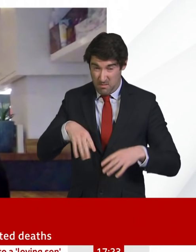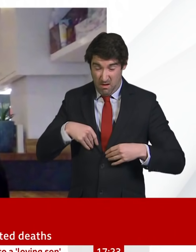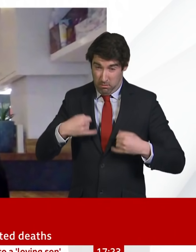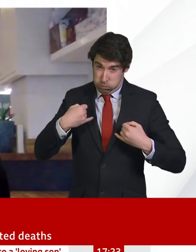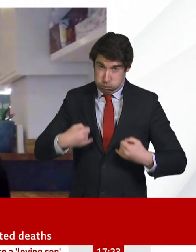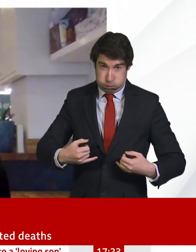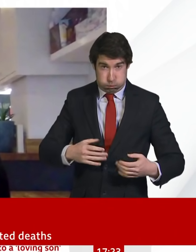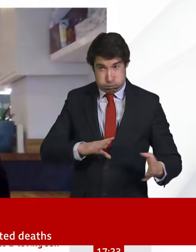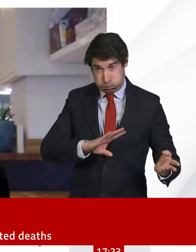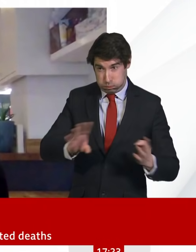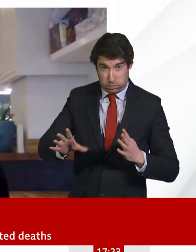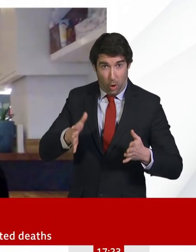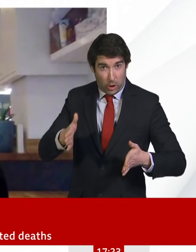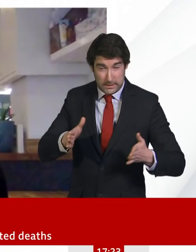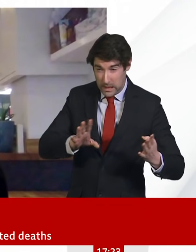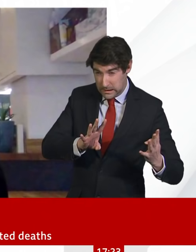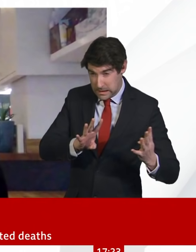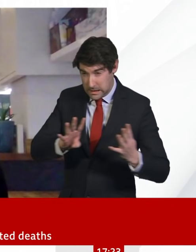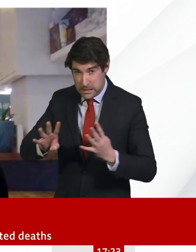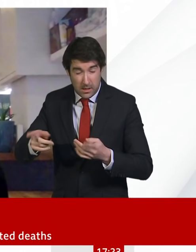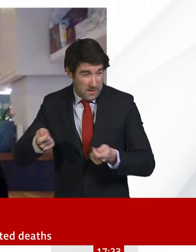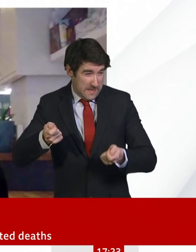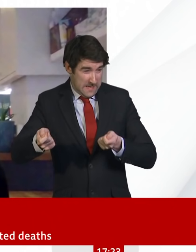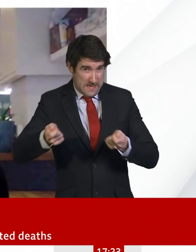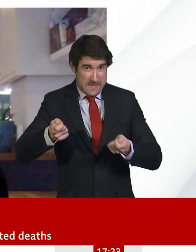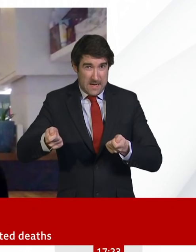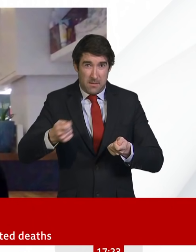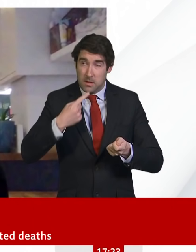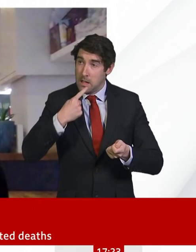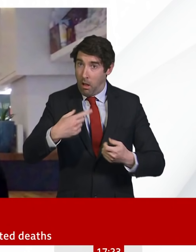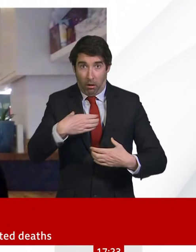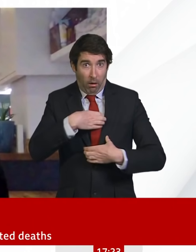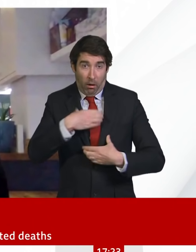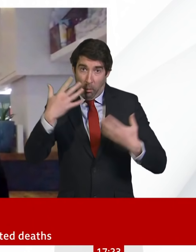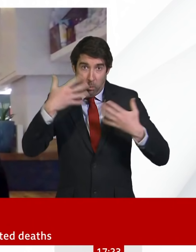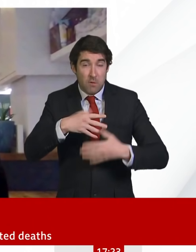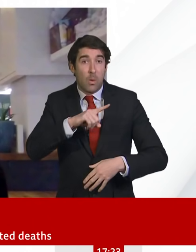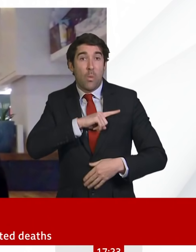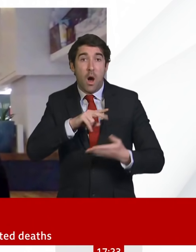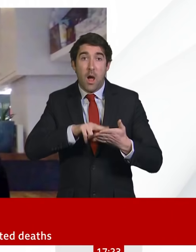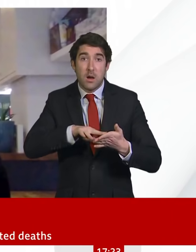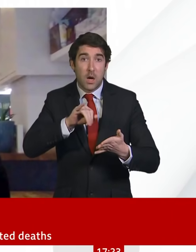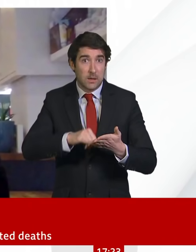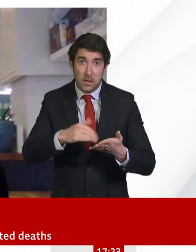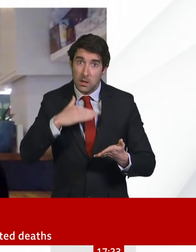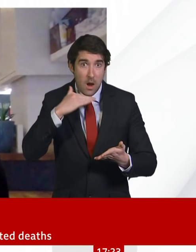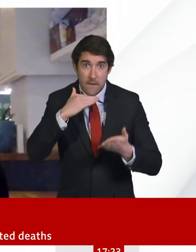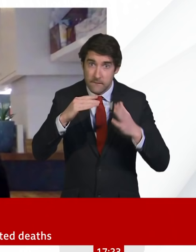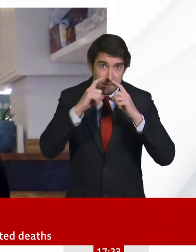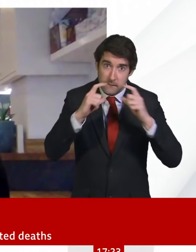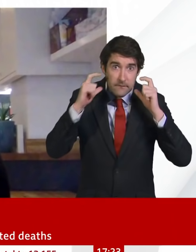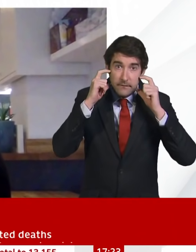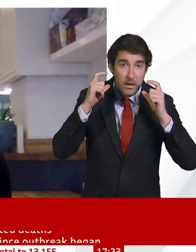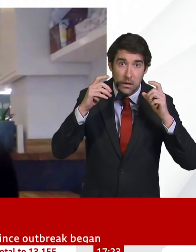trade unions saying the lack of personal protective equipment has become a crisis within a crisis. Workers are being put at unnecessary